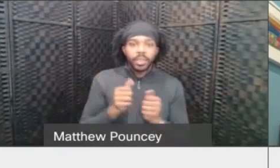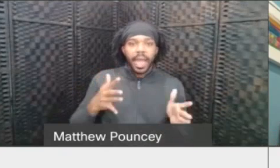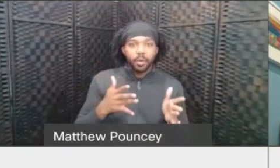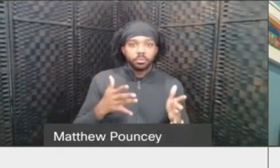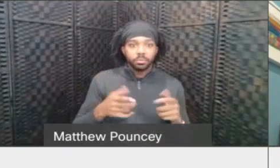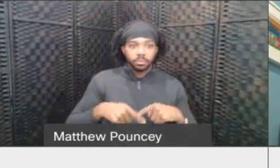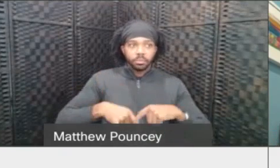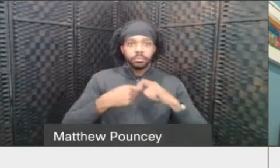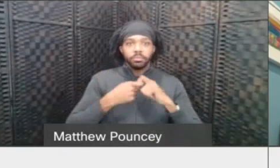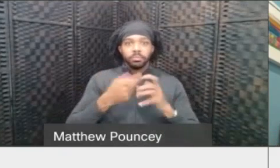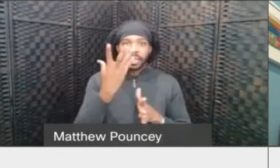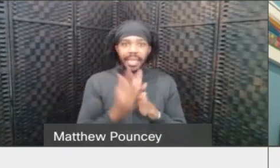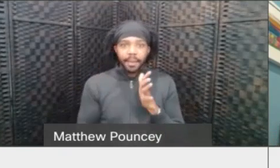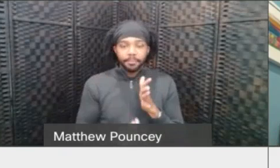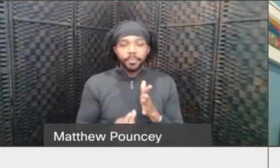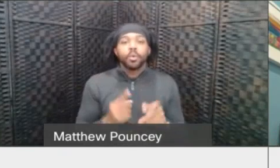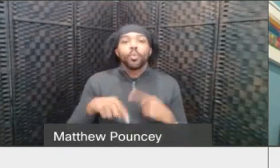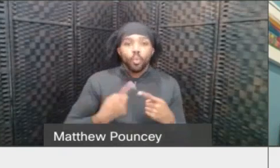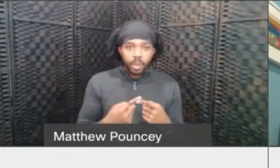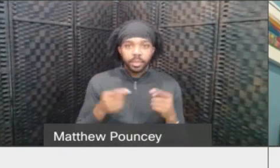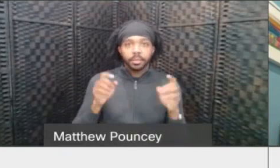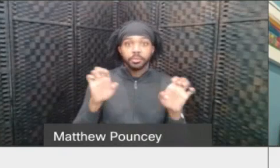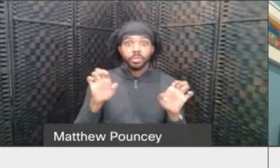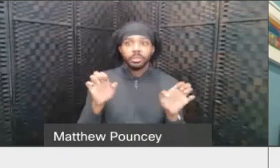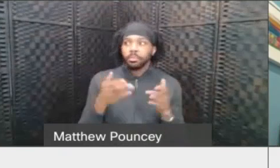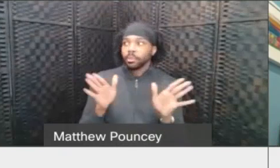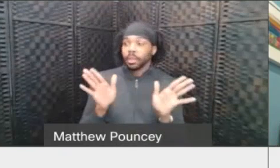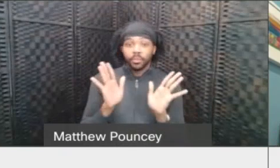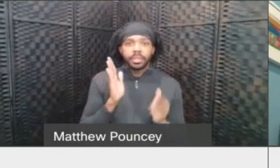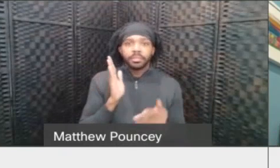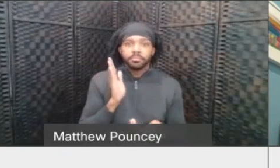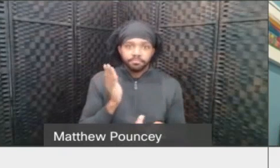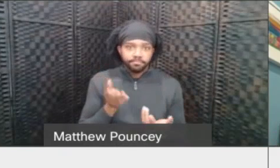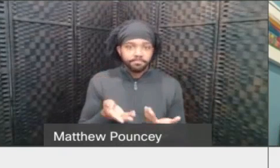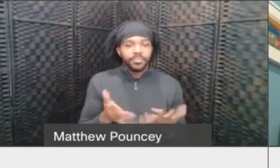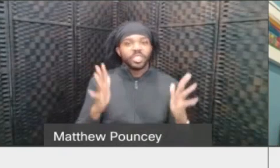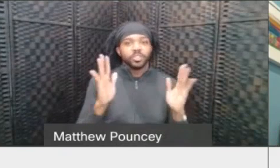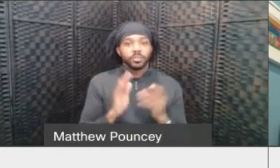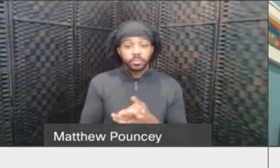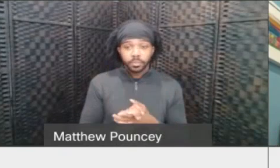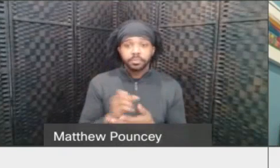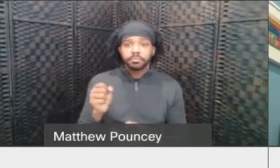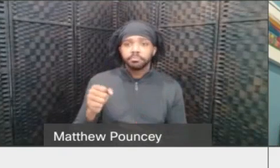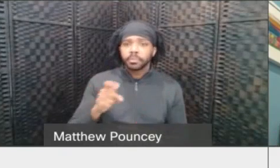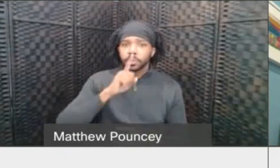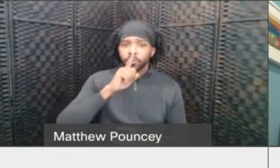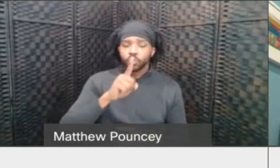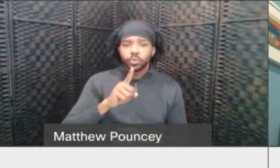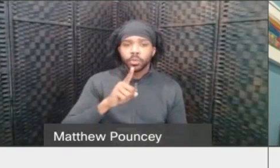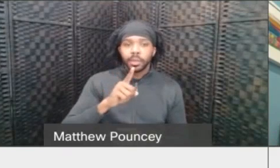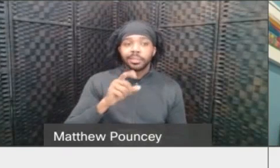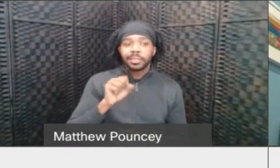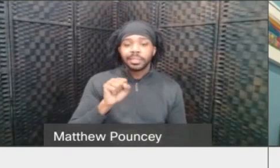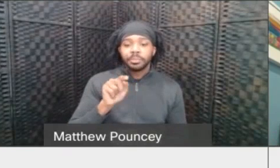the public health emergency ends. So while it is true that the